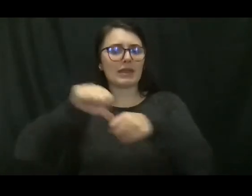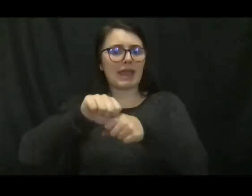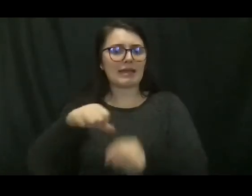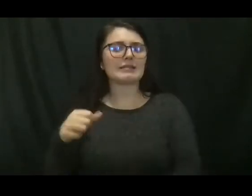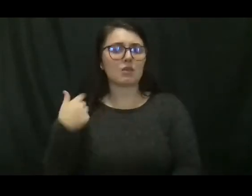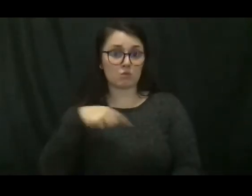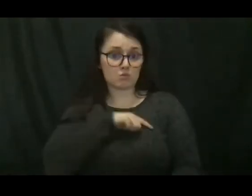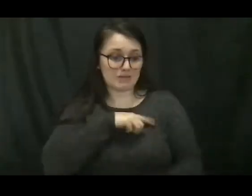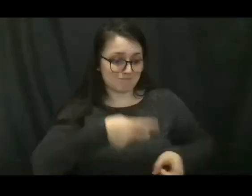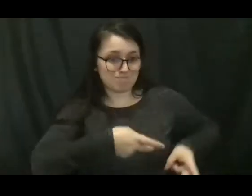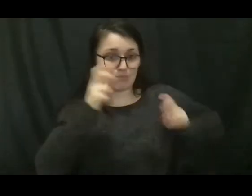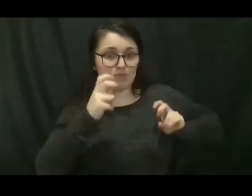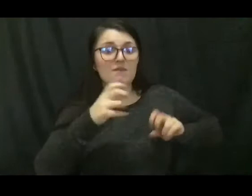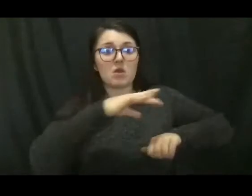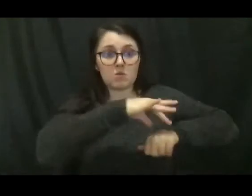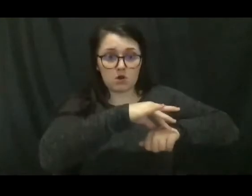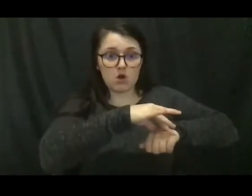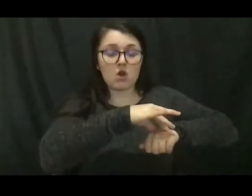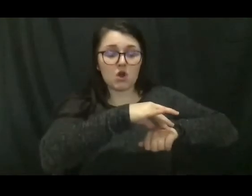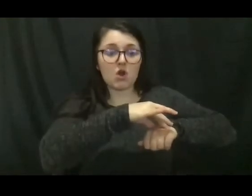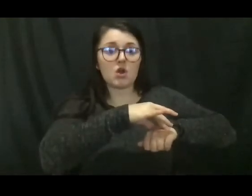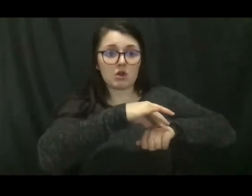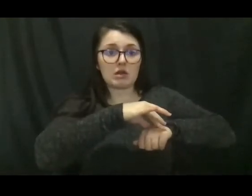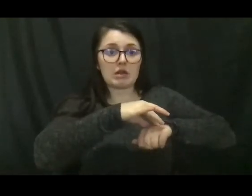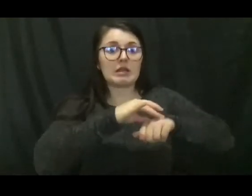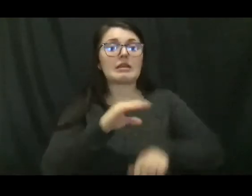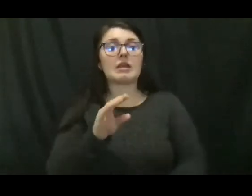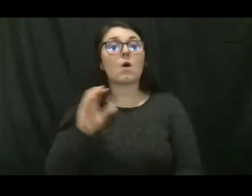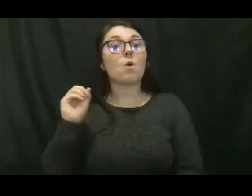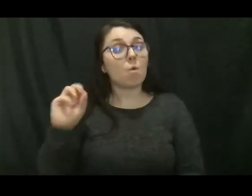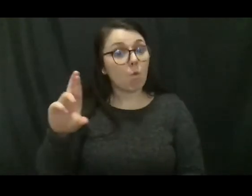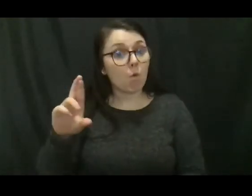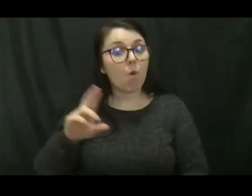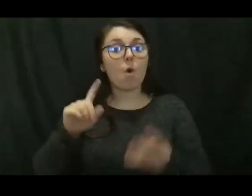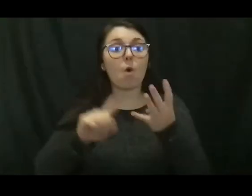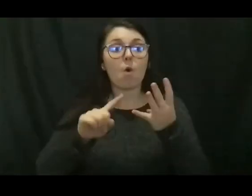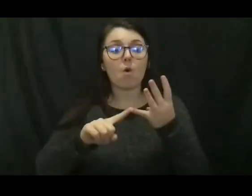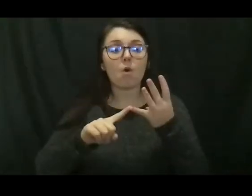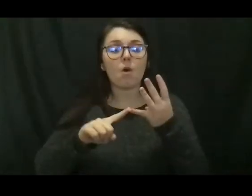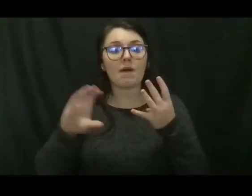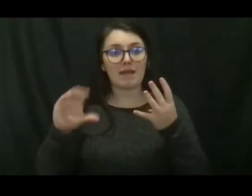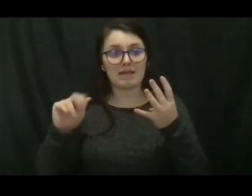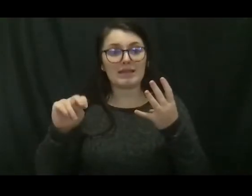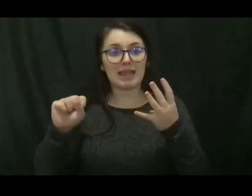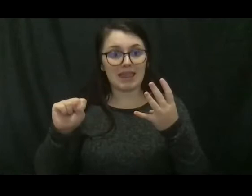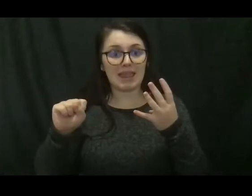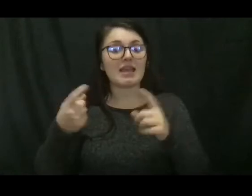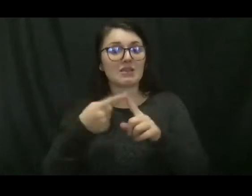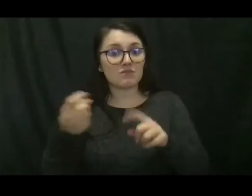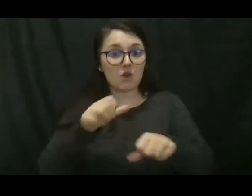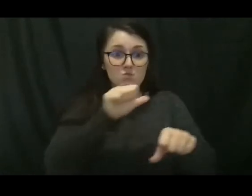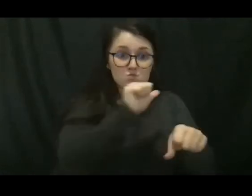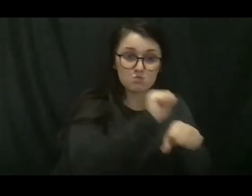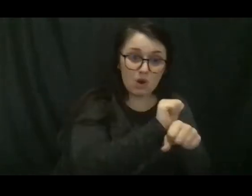earth. We extract it from the earth. Our aluminum cans, that's made from rocks and minerals that we dig out of the ground.